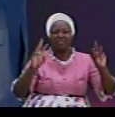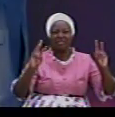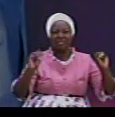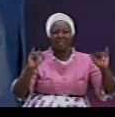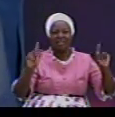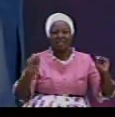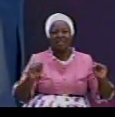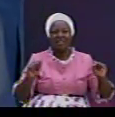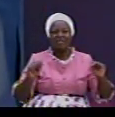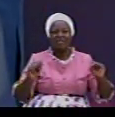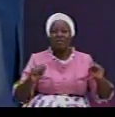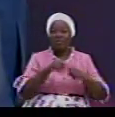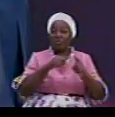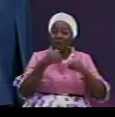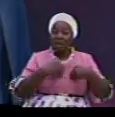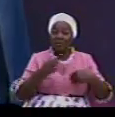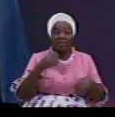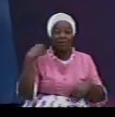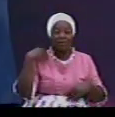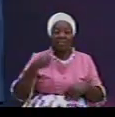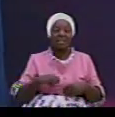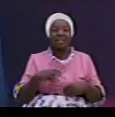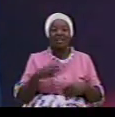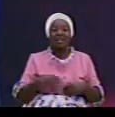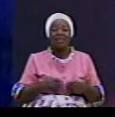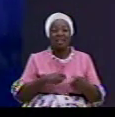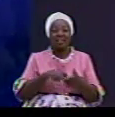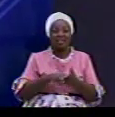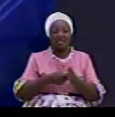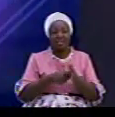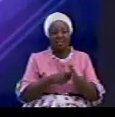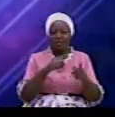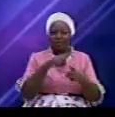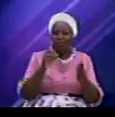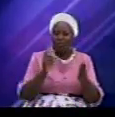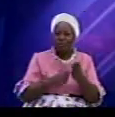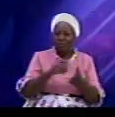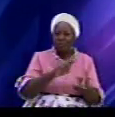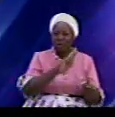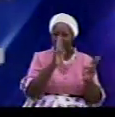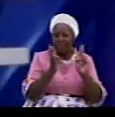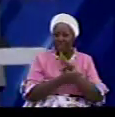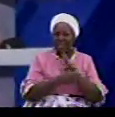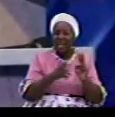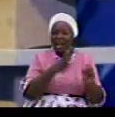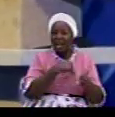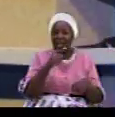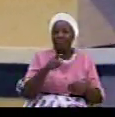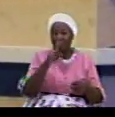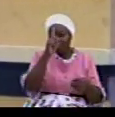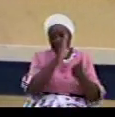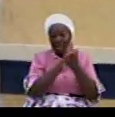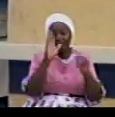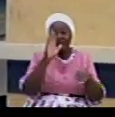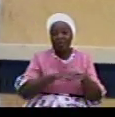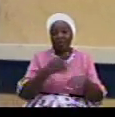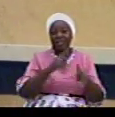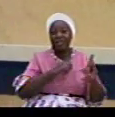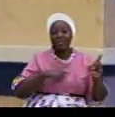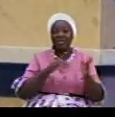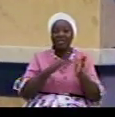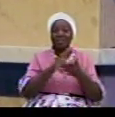the master key. Once you repent and believe on the Lord Jesus